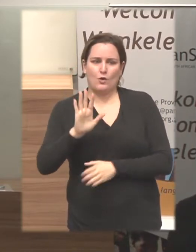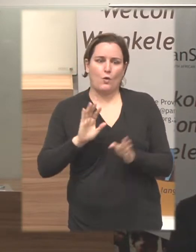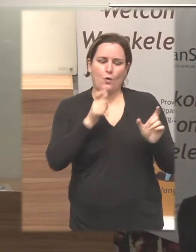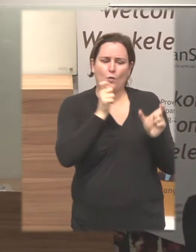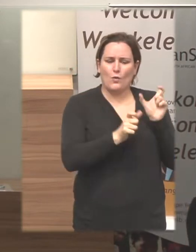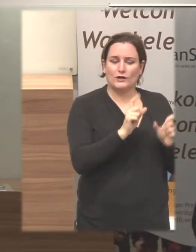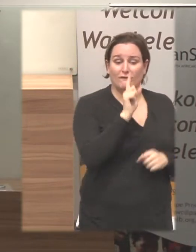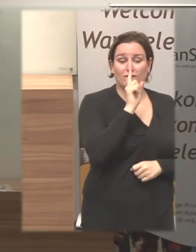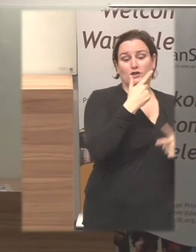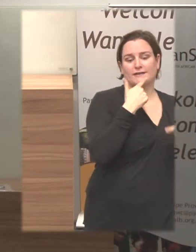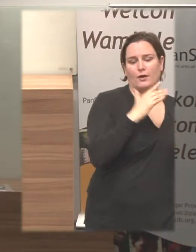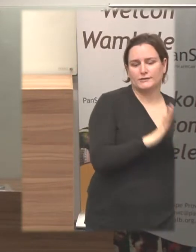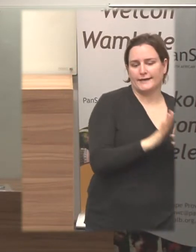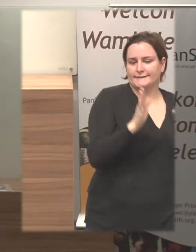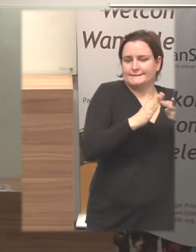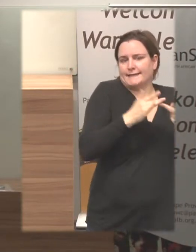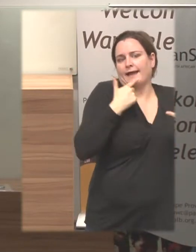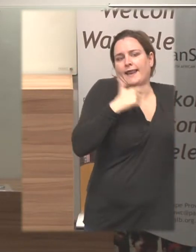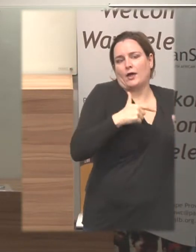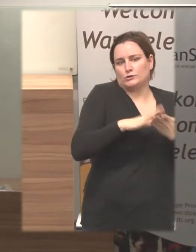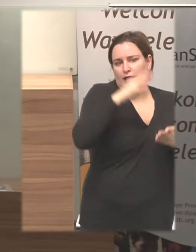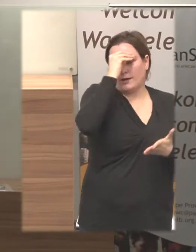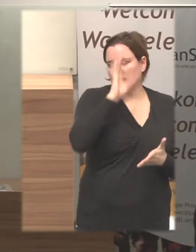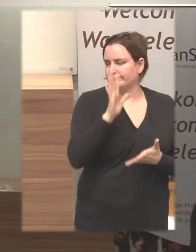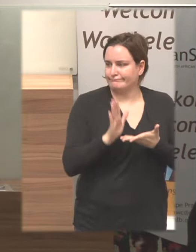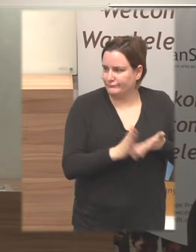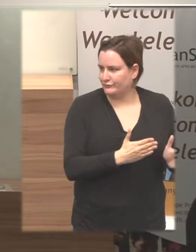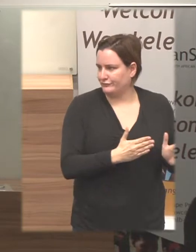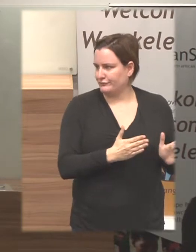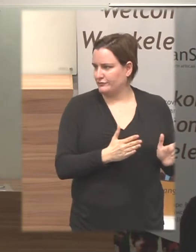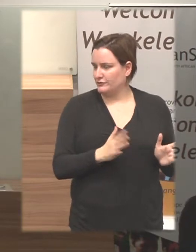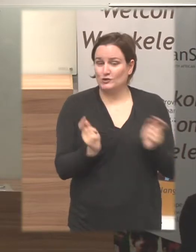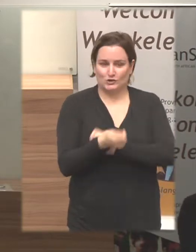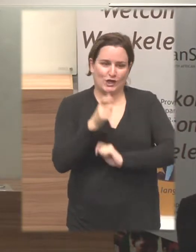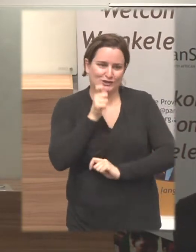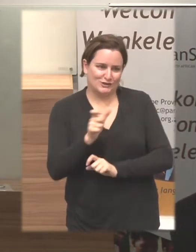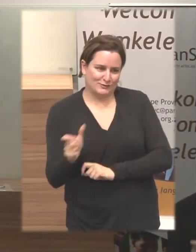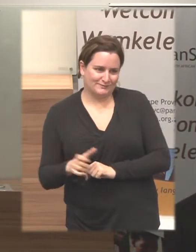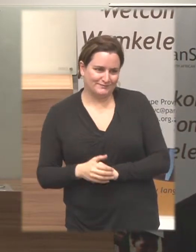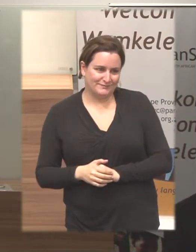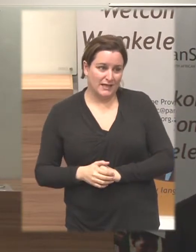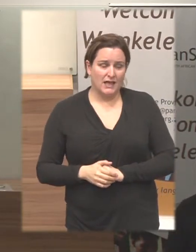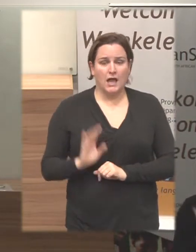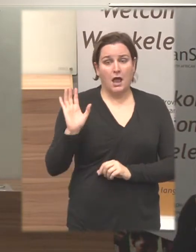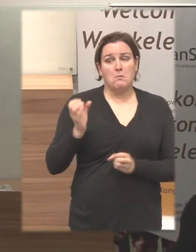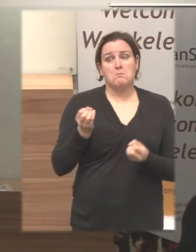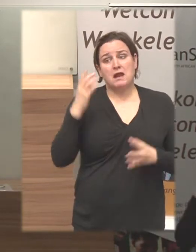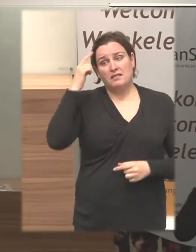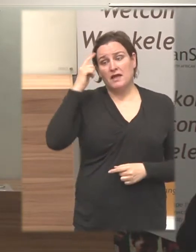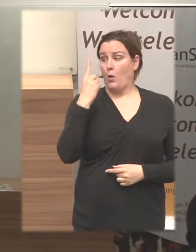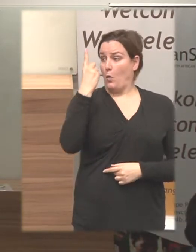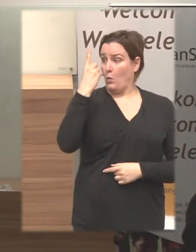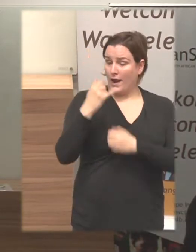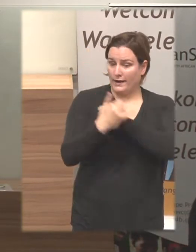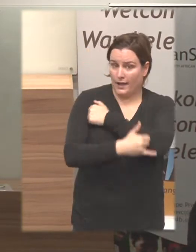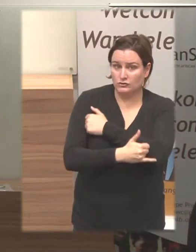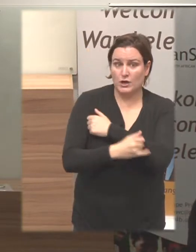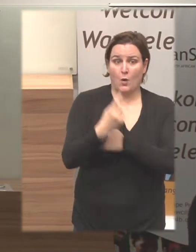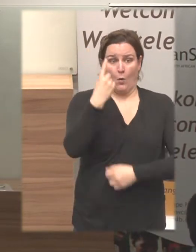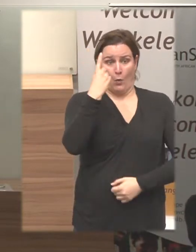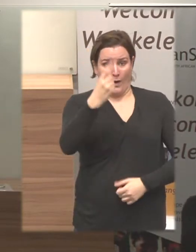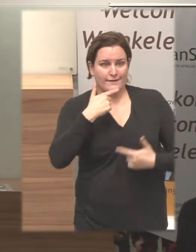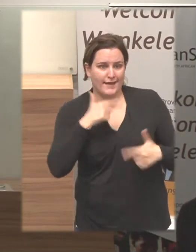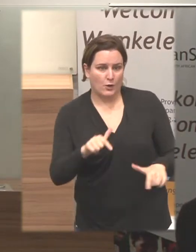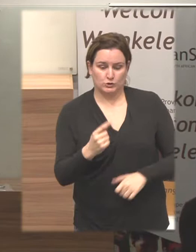acquisition. The other idea that follows from this is that nations are made up of one language, one nation, one geographical